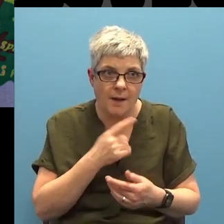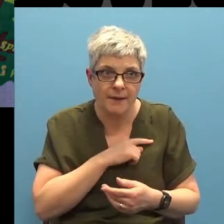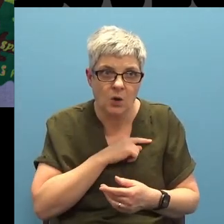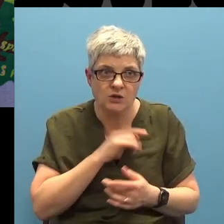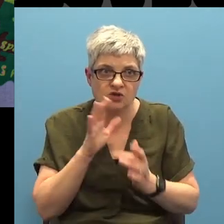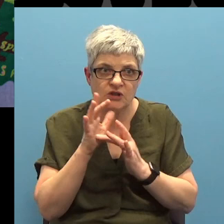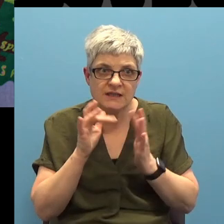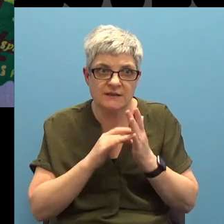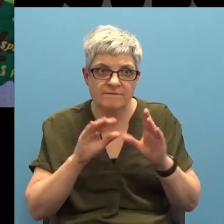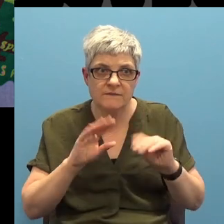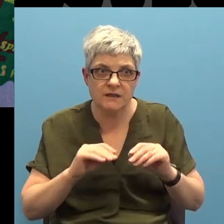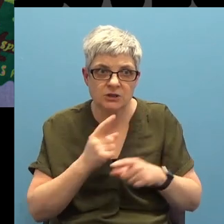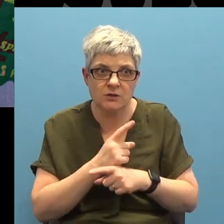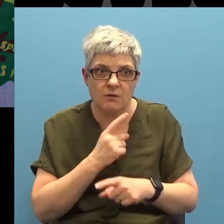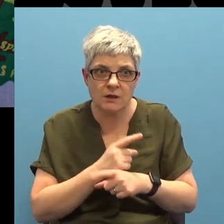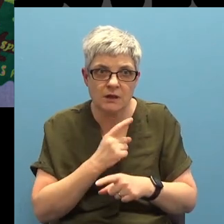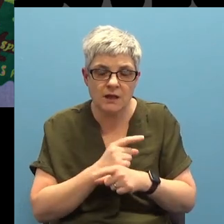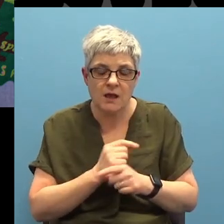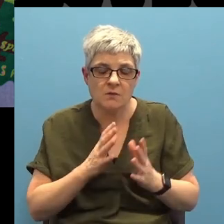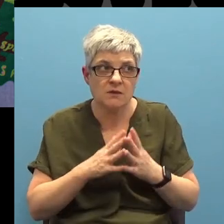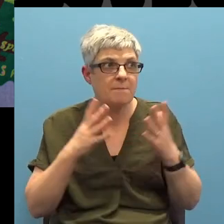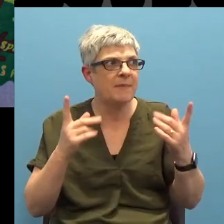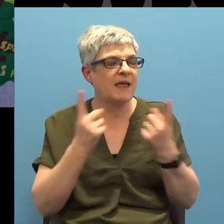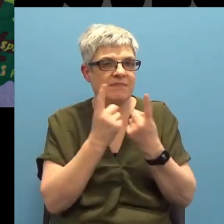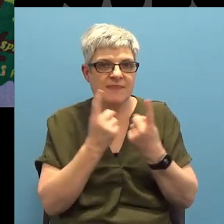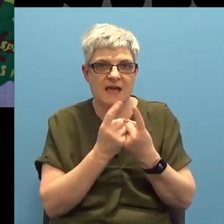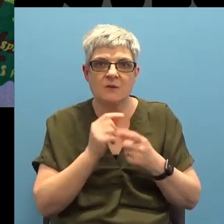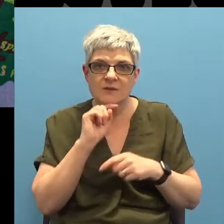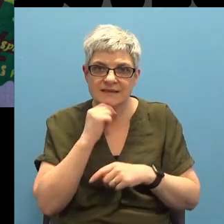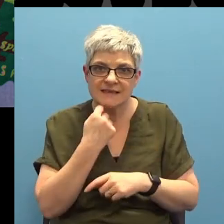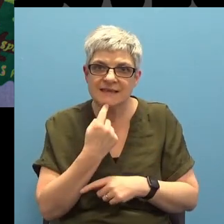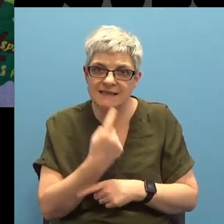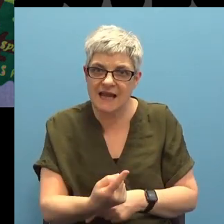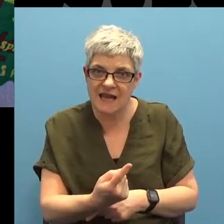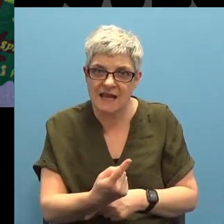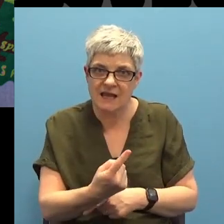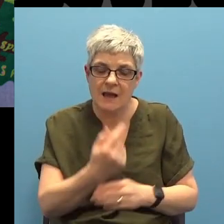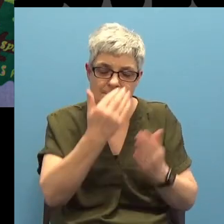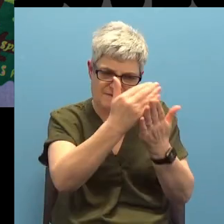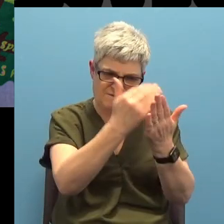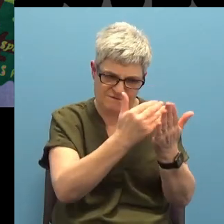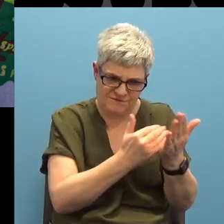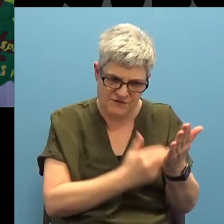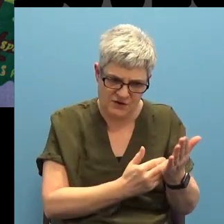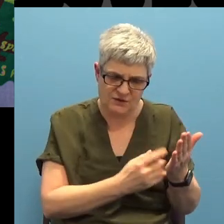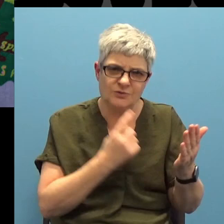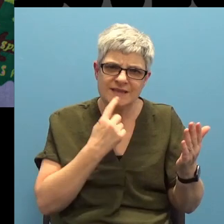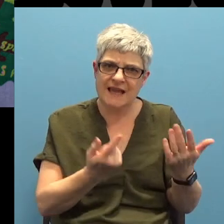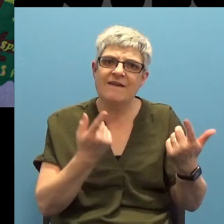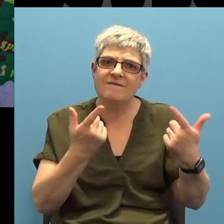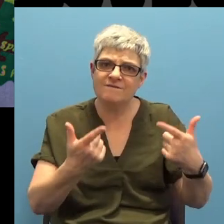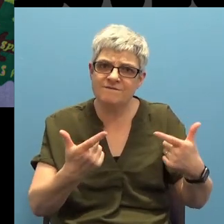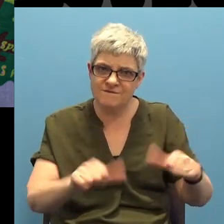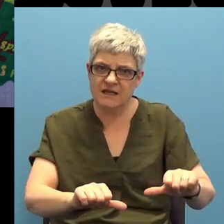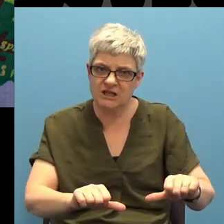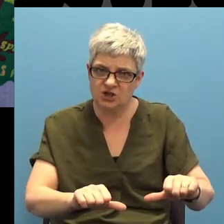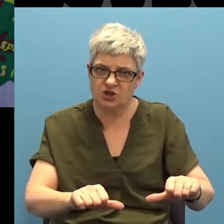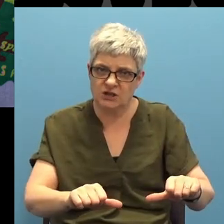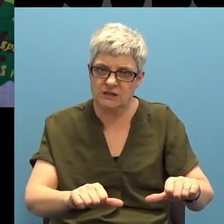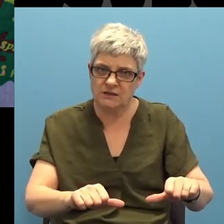spoken. This was the big thing he was going to say, a big manifesto to say what had been fulfilled.